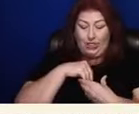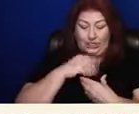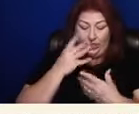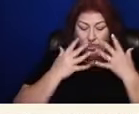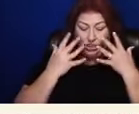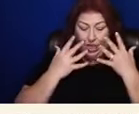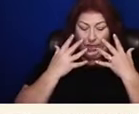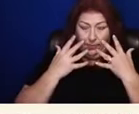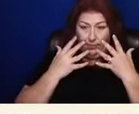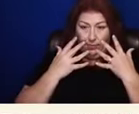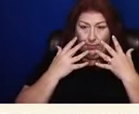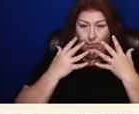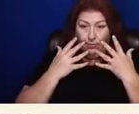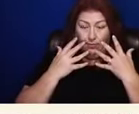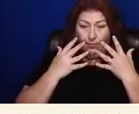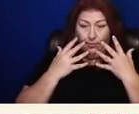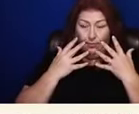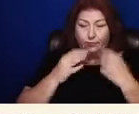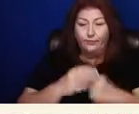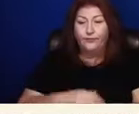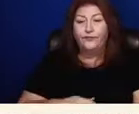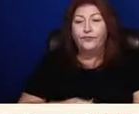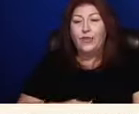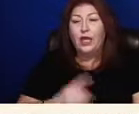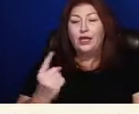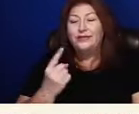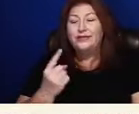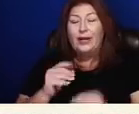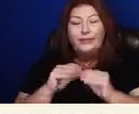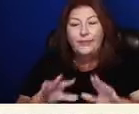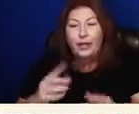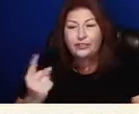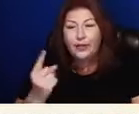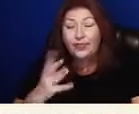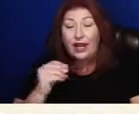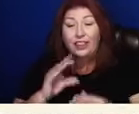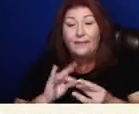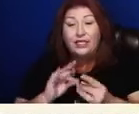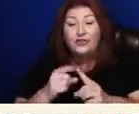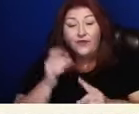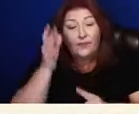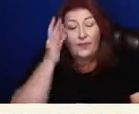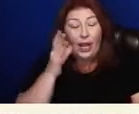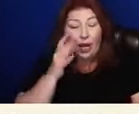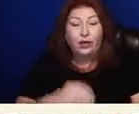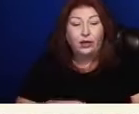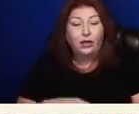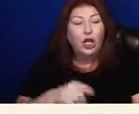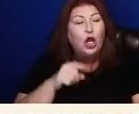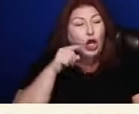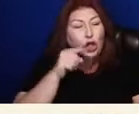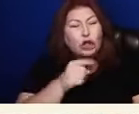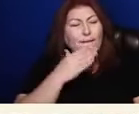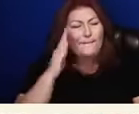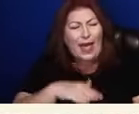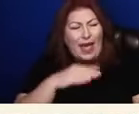so if you know, somebody spills something and the message from the parent is, you are a bad